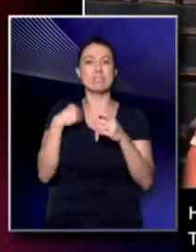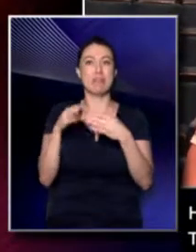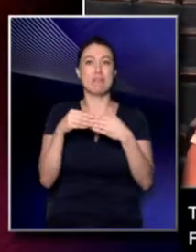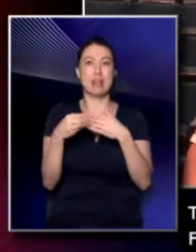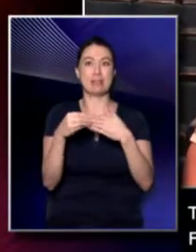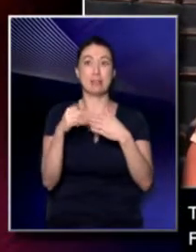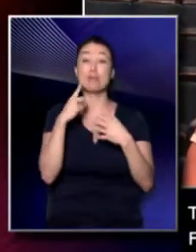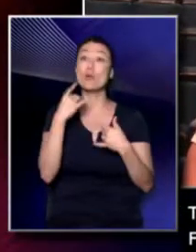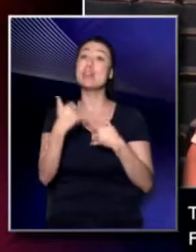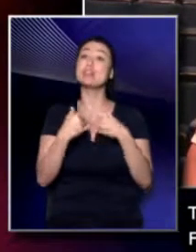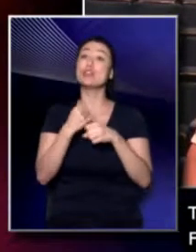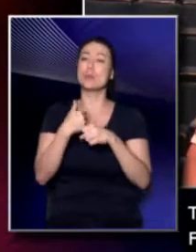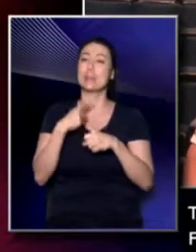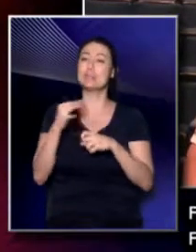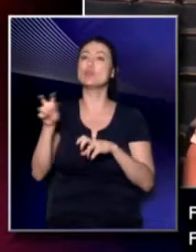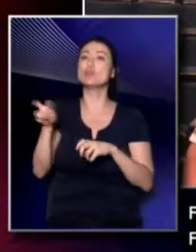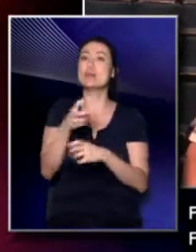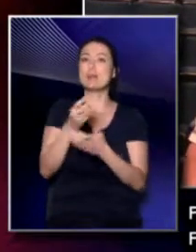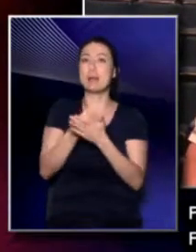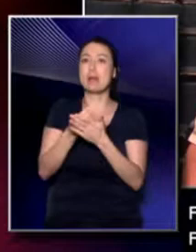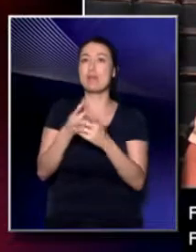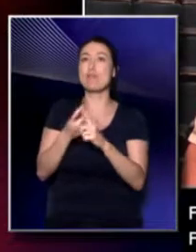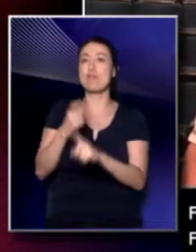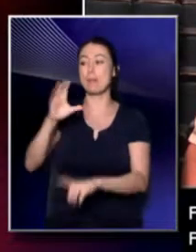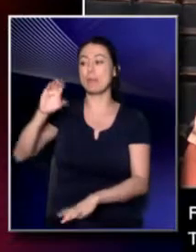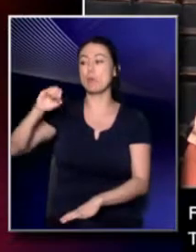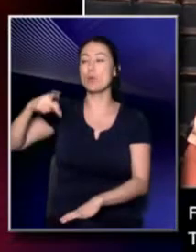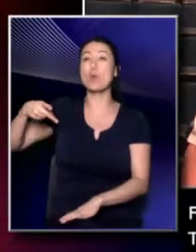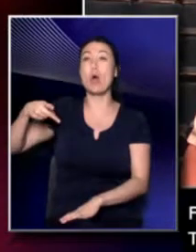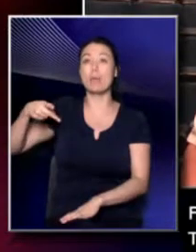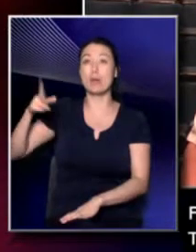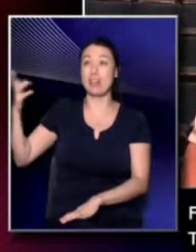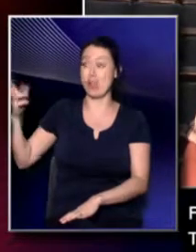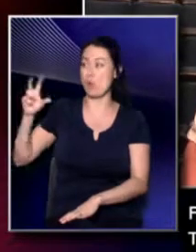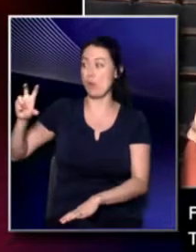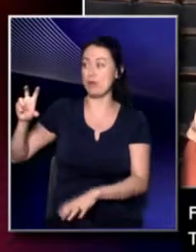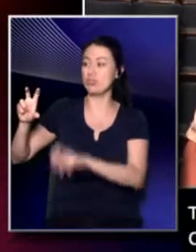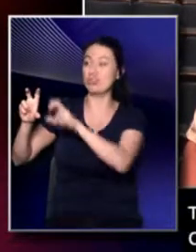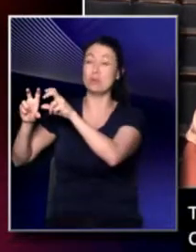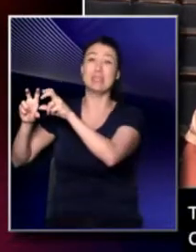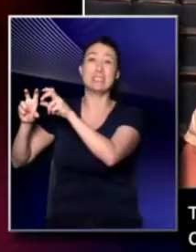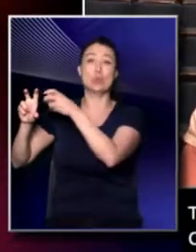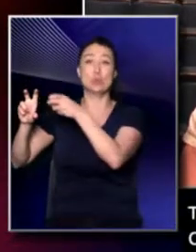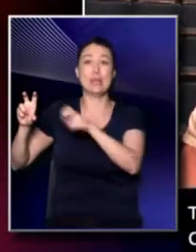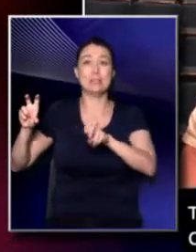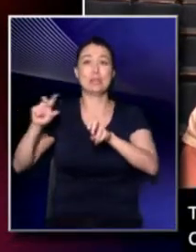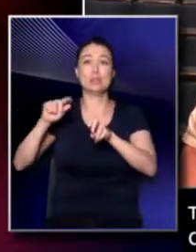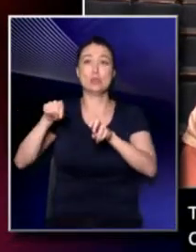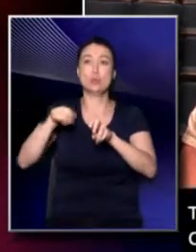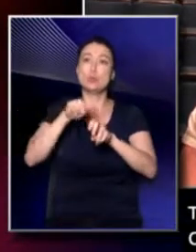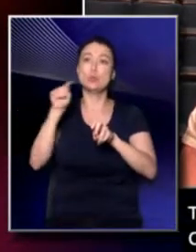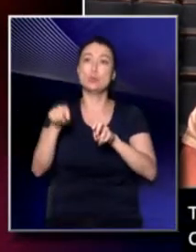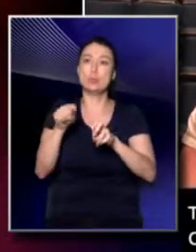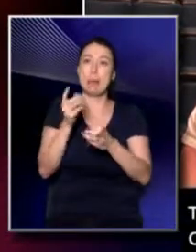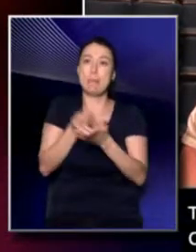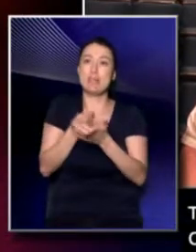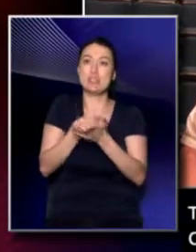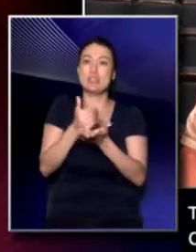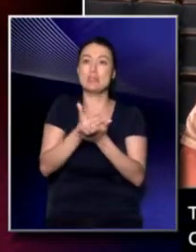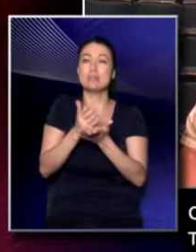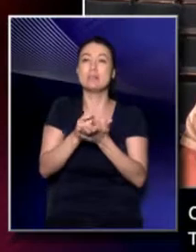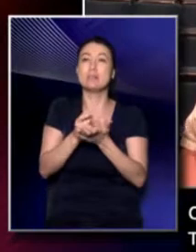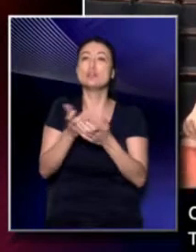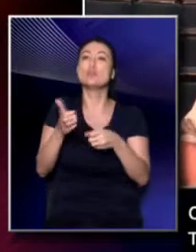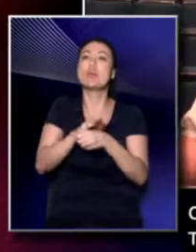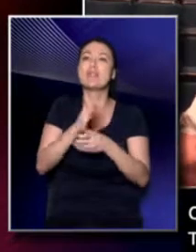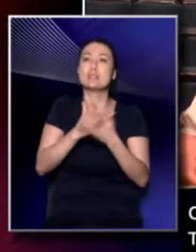example, this year we transferred money from the cooperative appropriation into the Tucson budget to cover a shortage